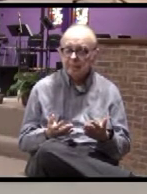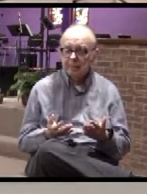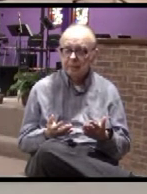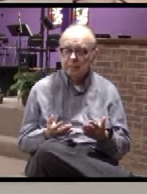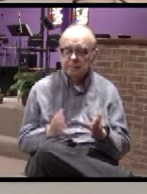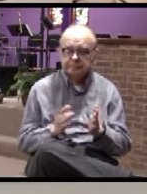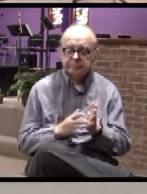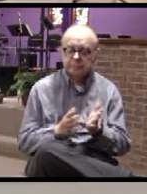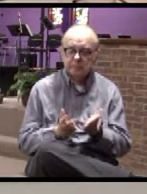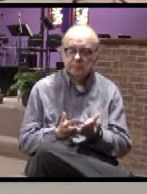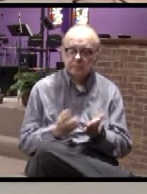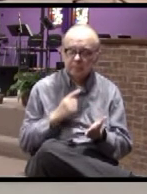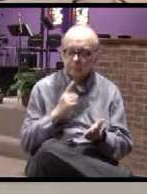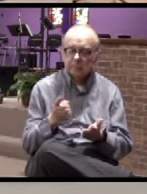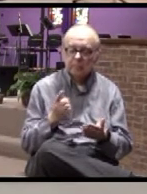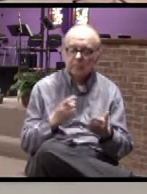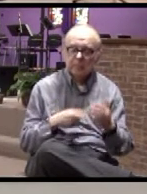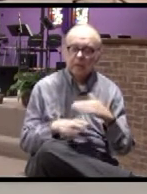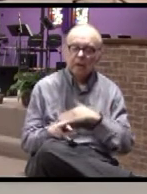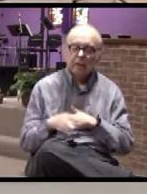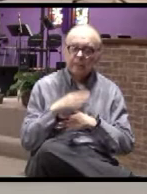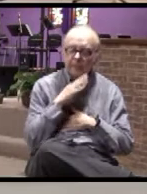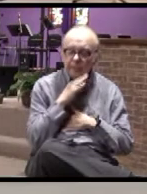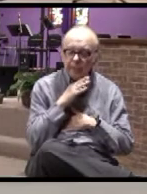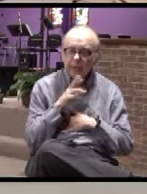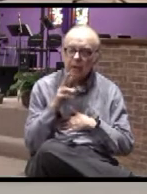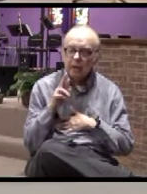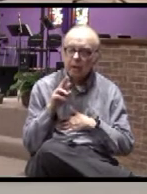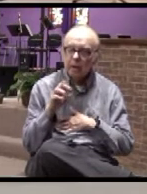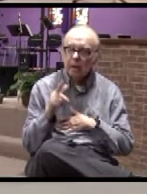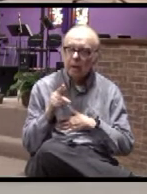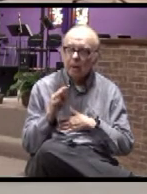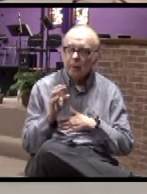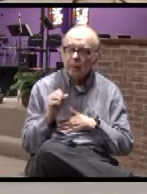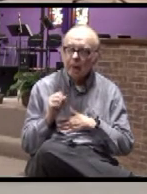The Bible says that your righteousness is as filthy rags.